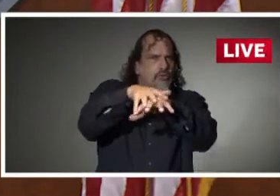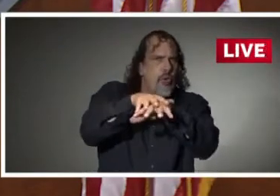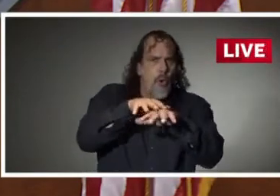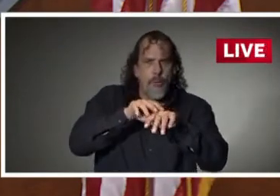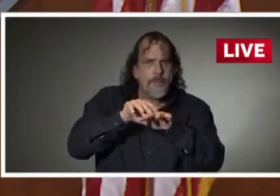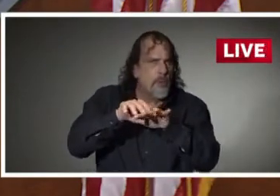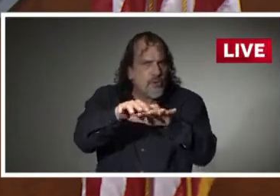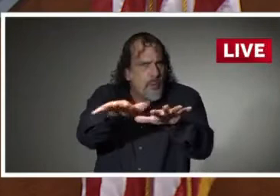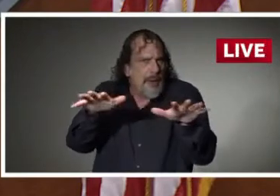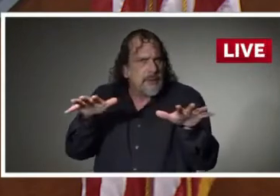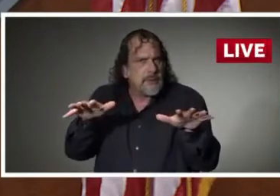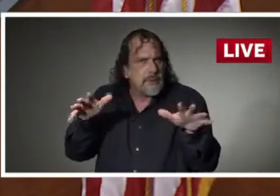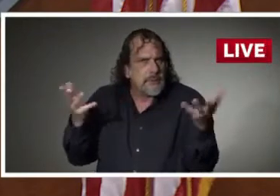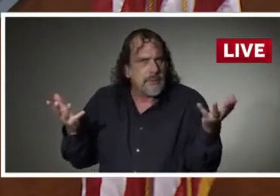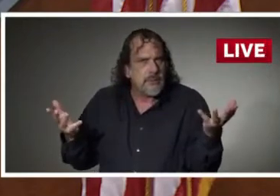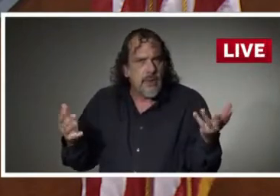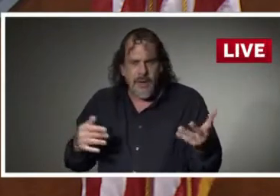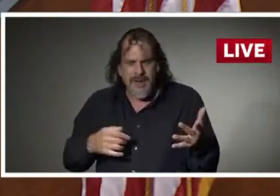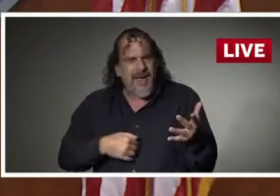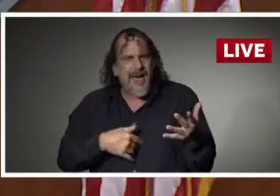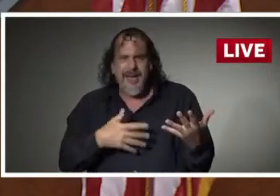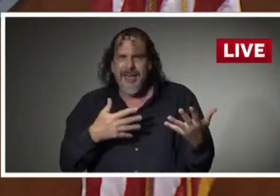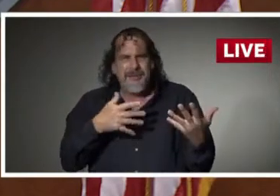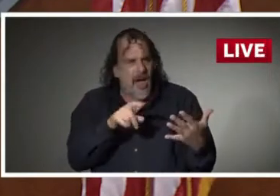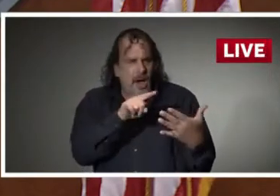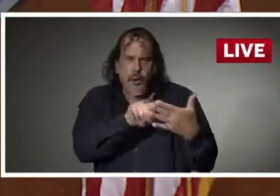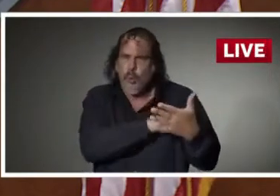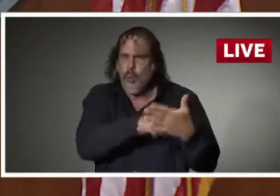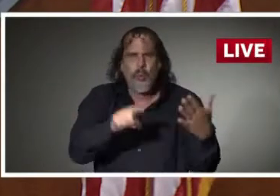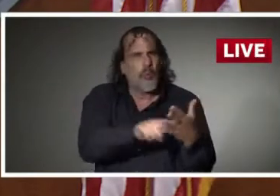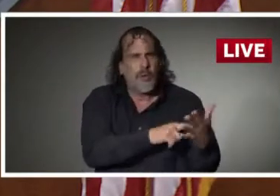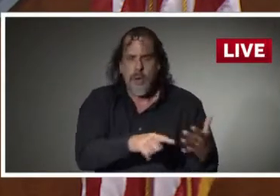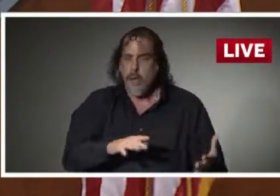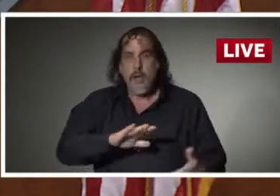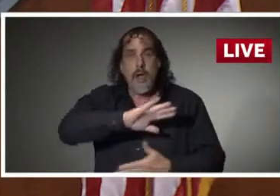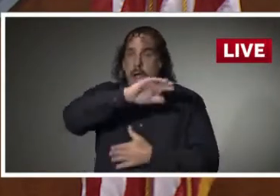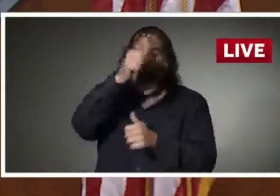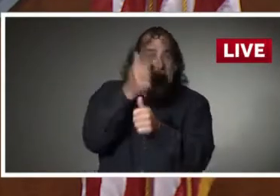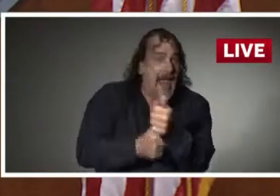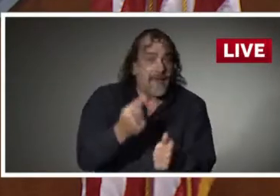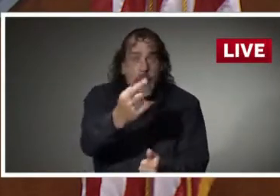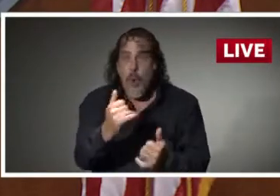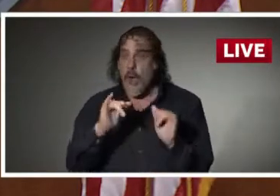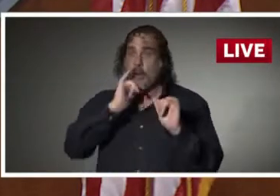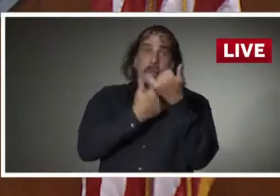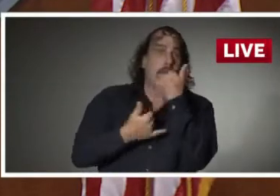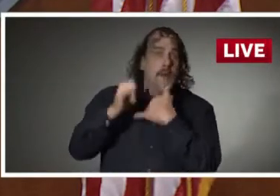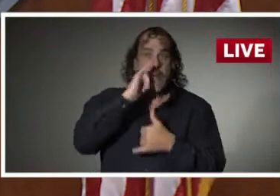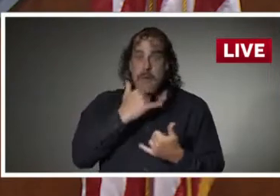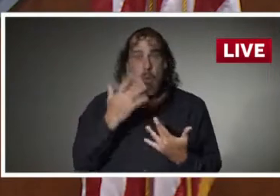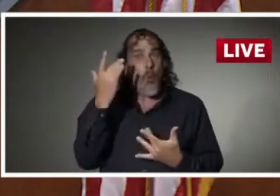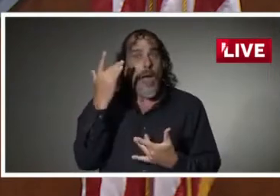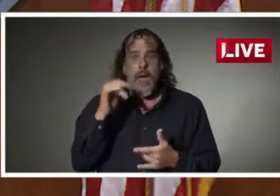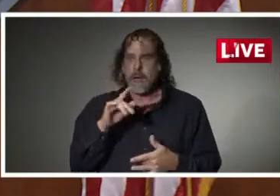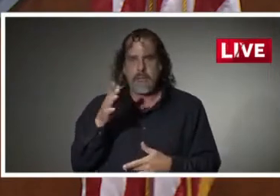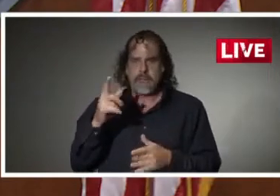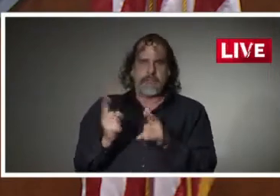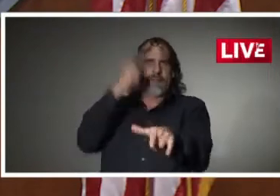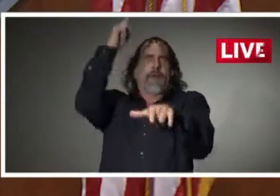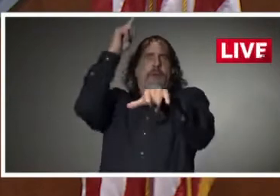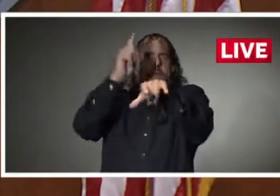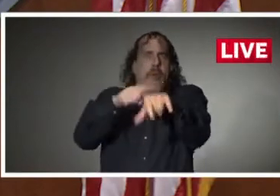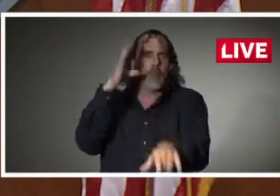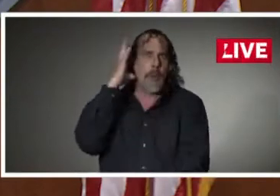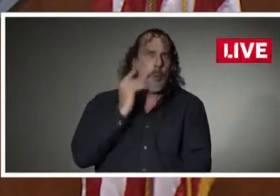virus. And look, I'm not being critical of any individual. We've all made mistakes through this because none of us have ever gone through this before. And quite